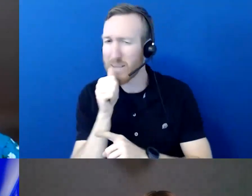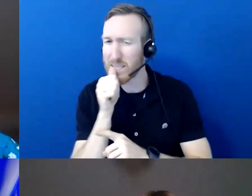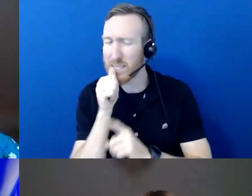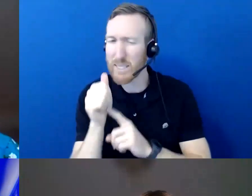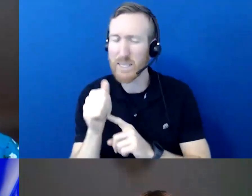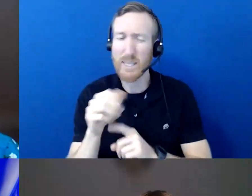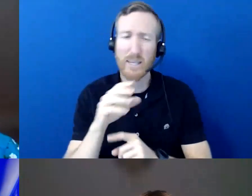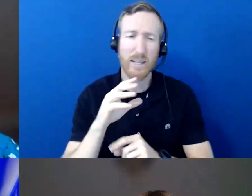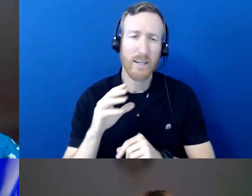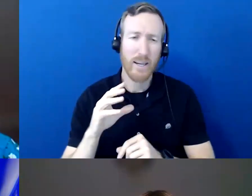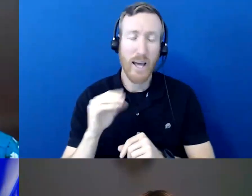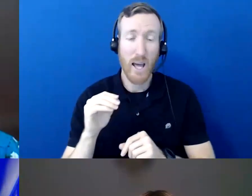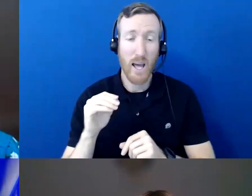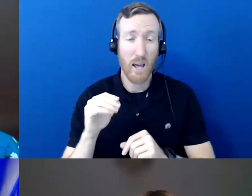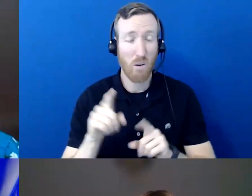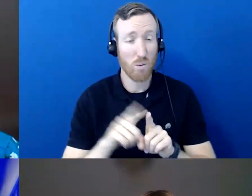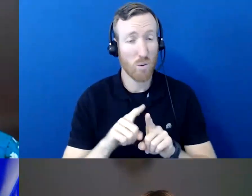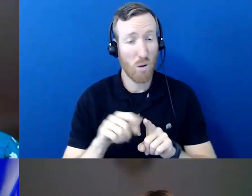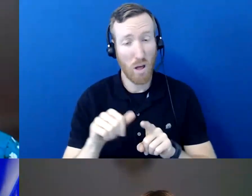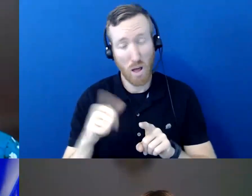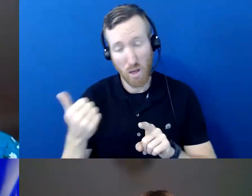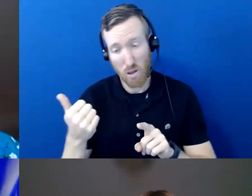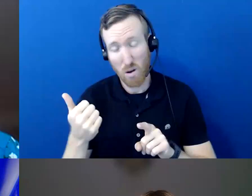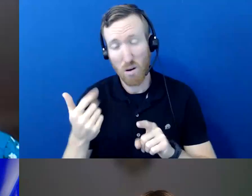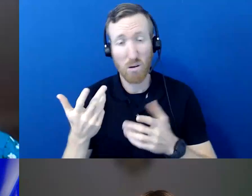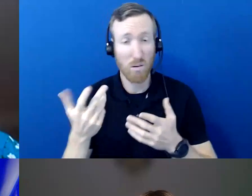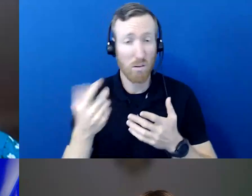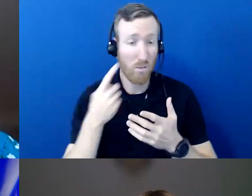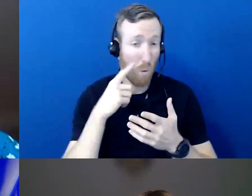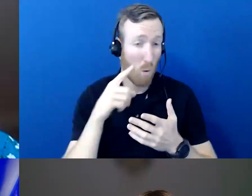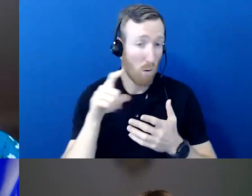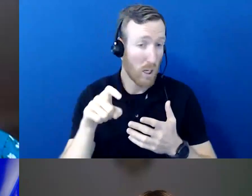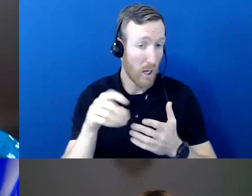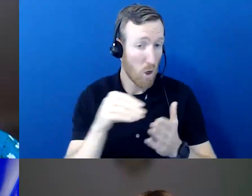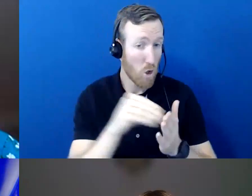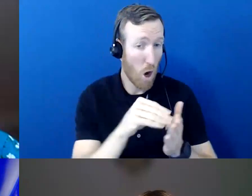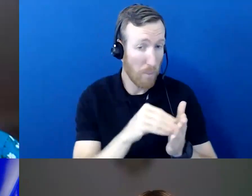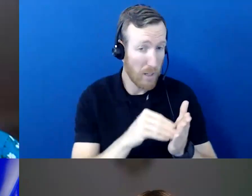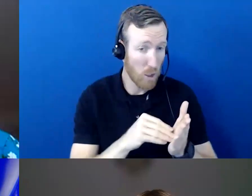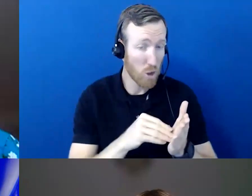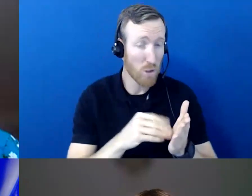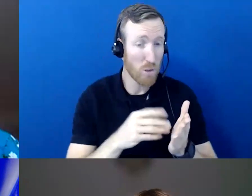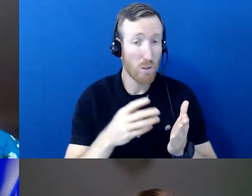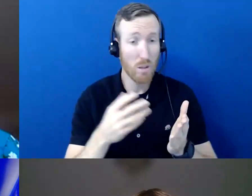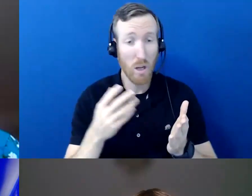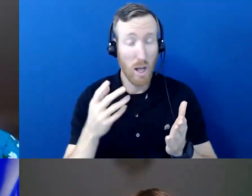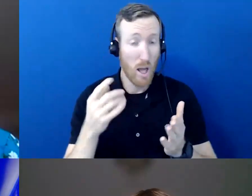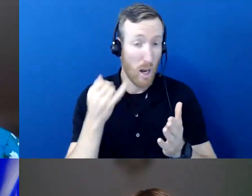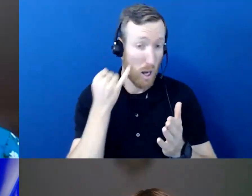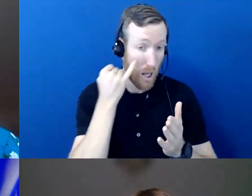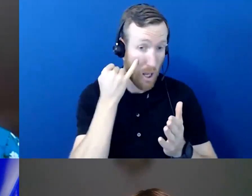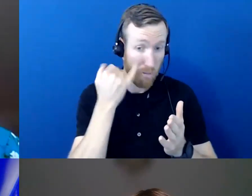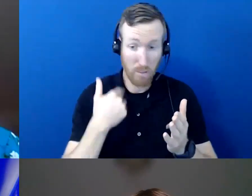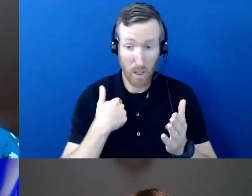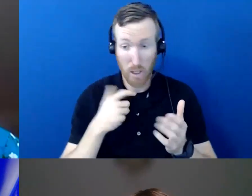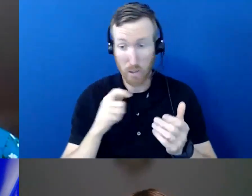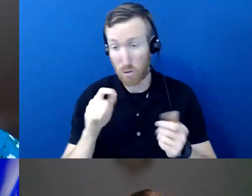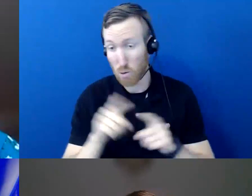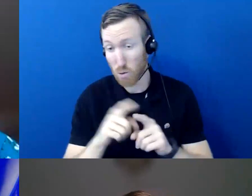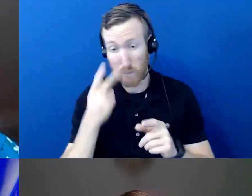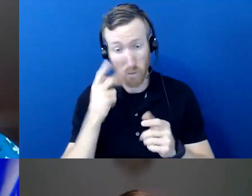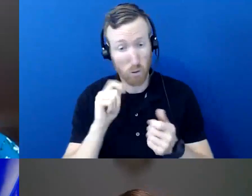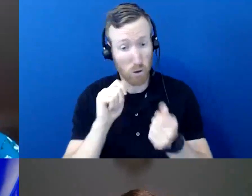about also the need, any need for documentation and what happens when I change jobs or when I